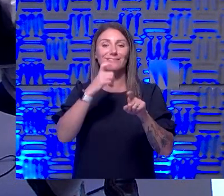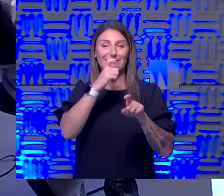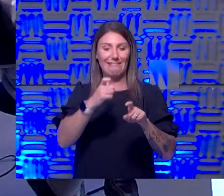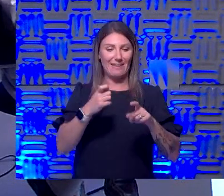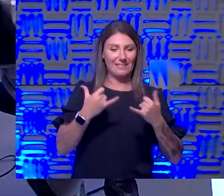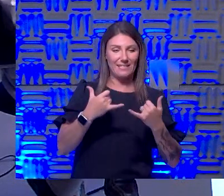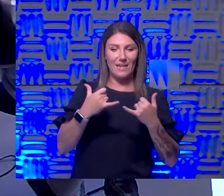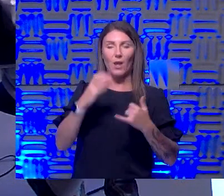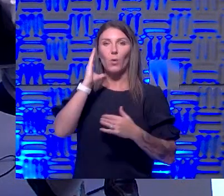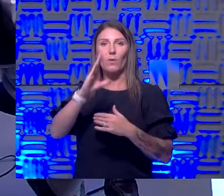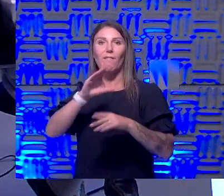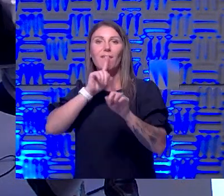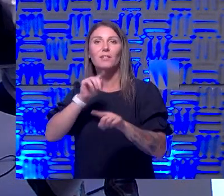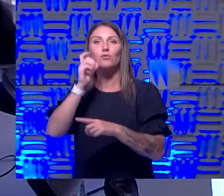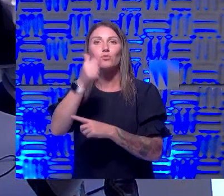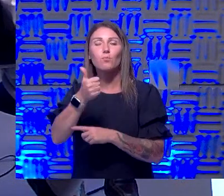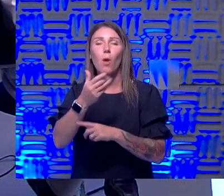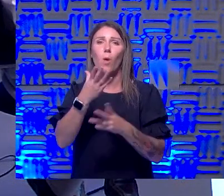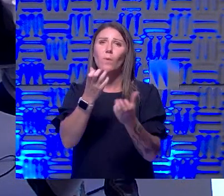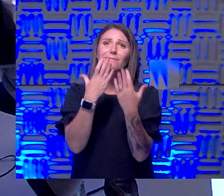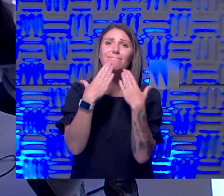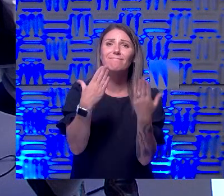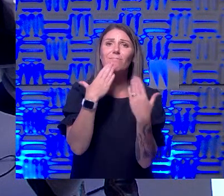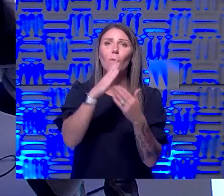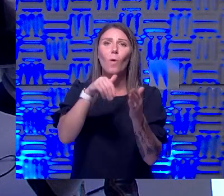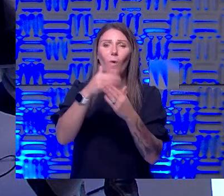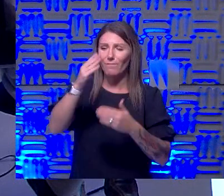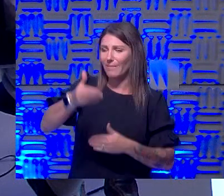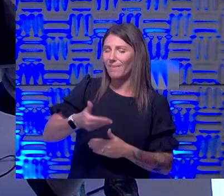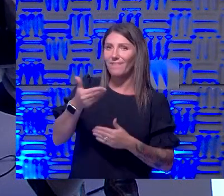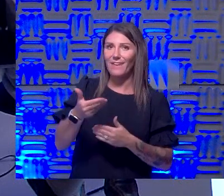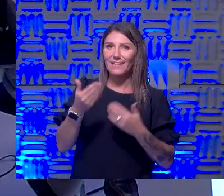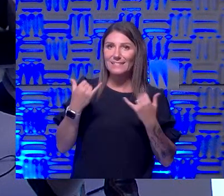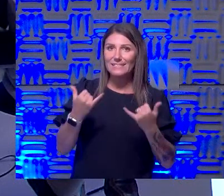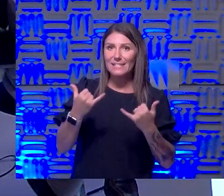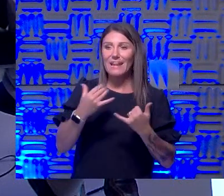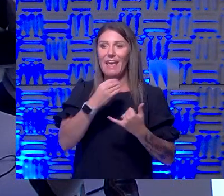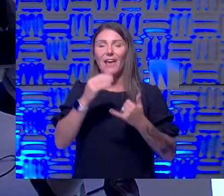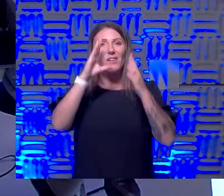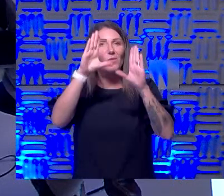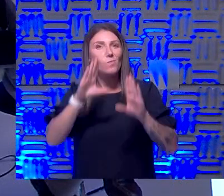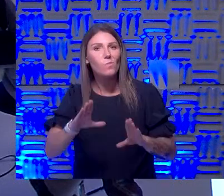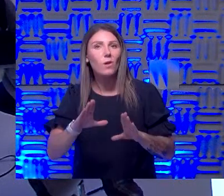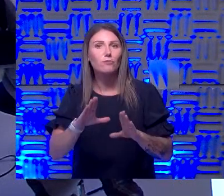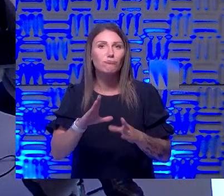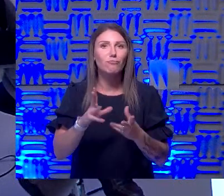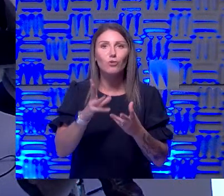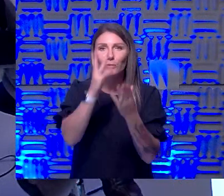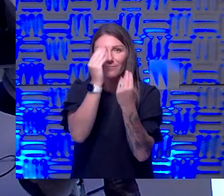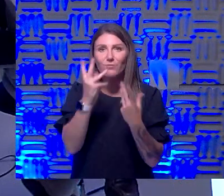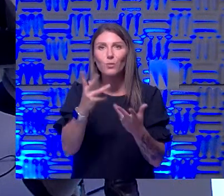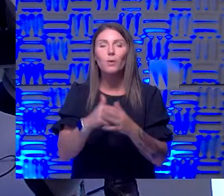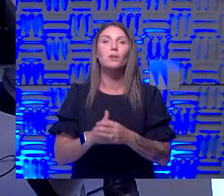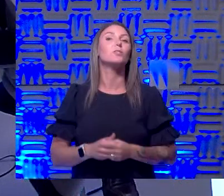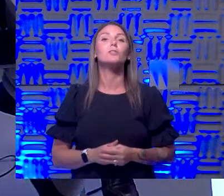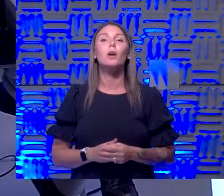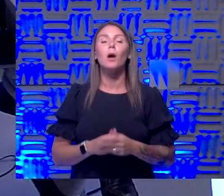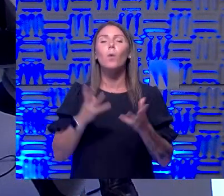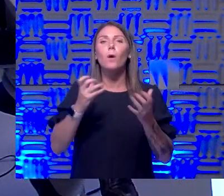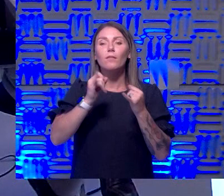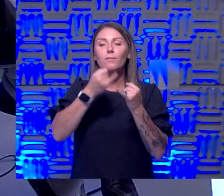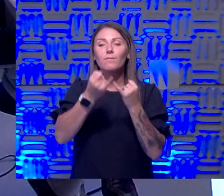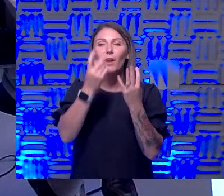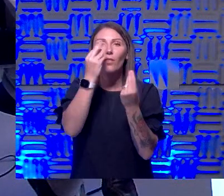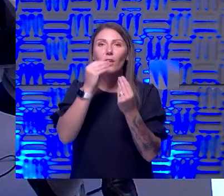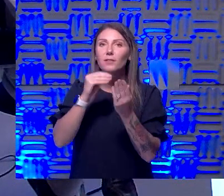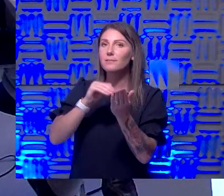We'll get to those tomorrow. I just want to thank all of our guests for coming on and talking. Lots of great information. We're going to keep the conversation going. And I want to get some final thoughts from